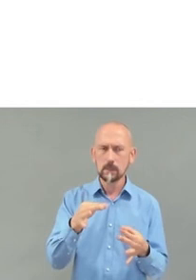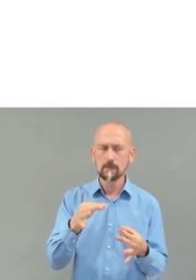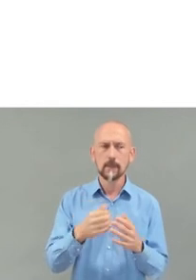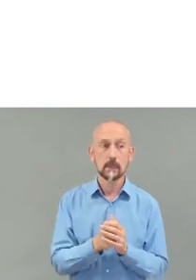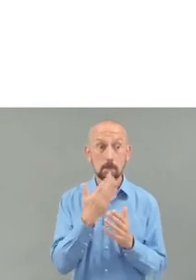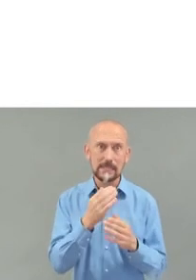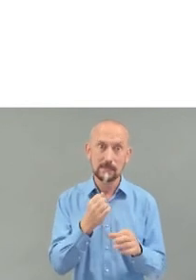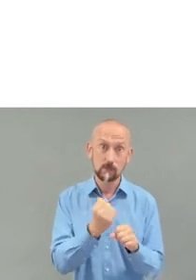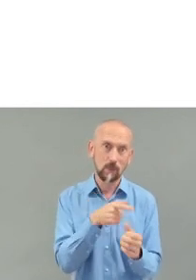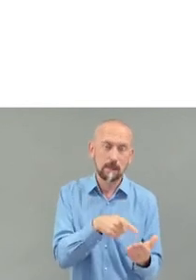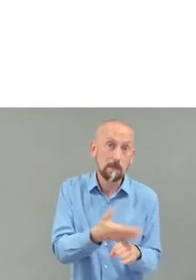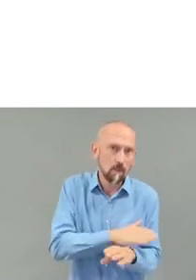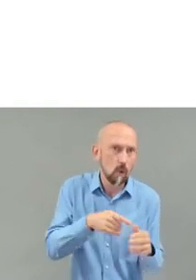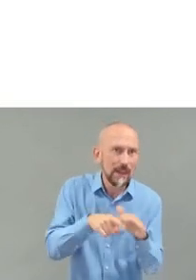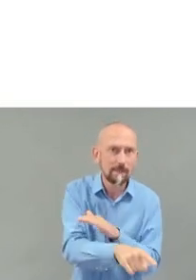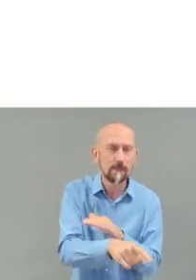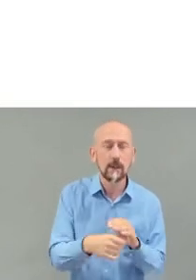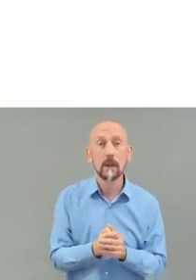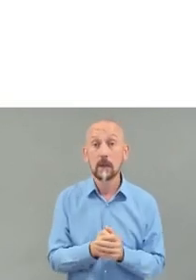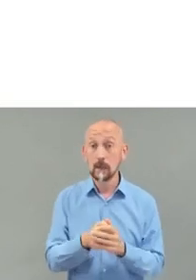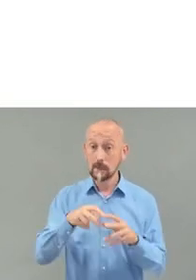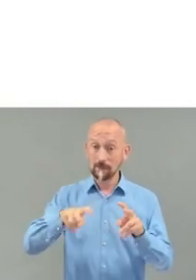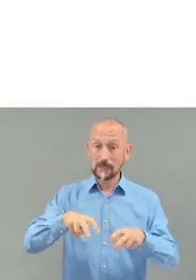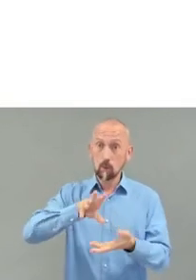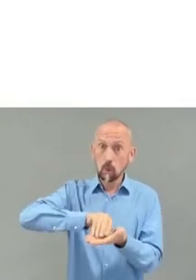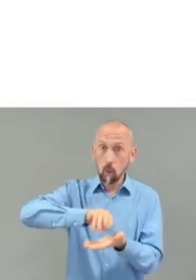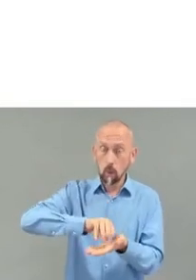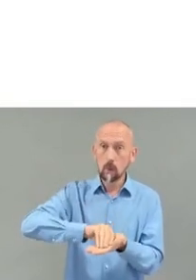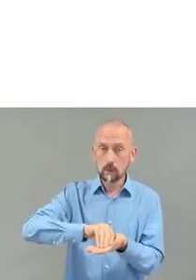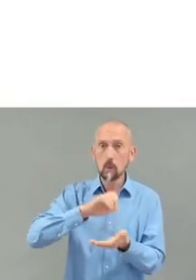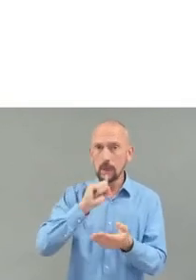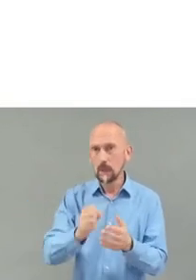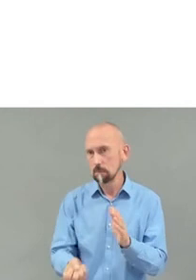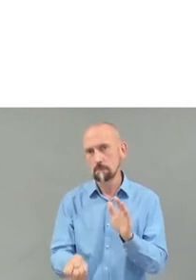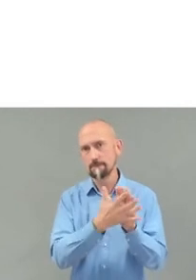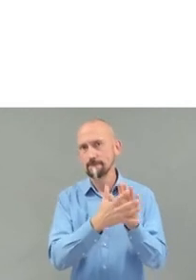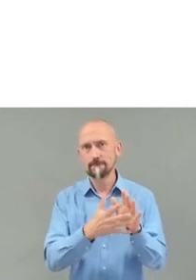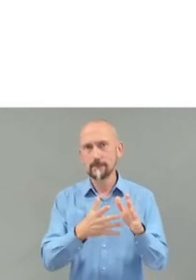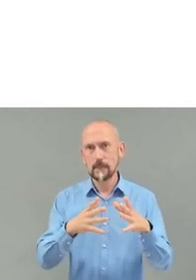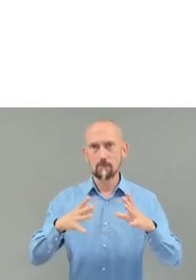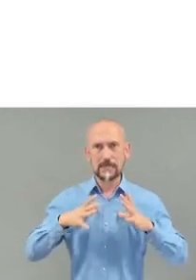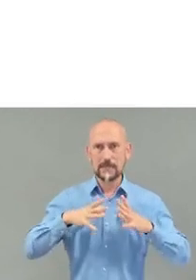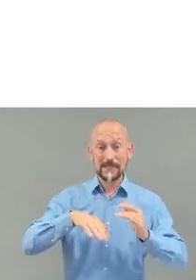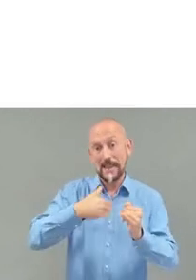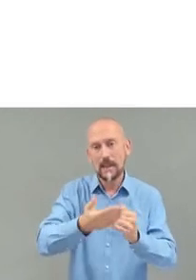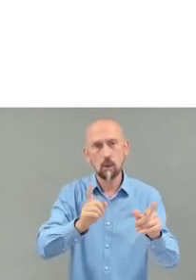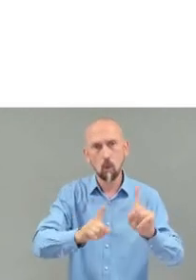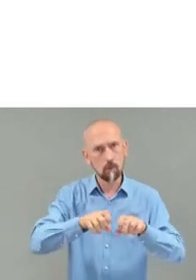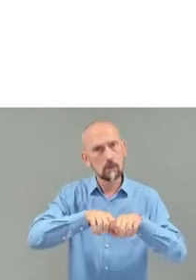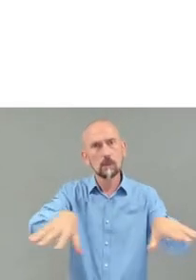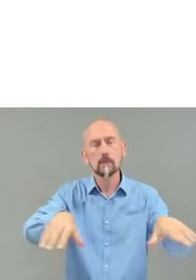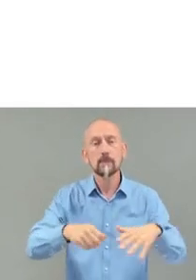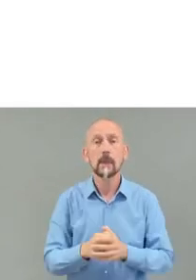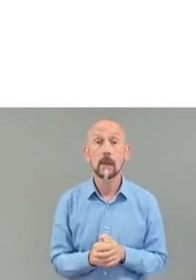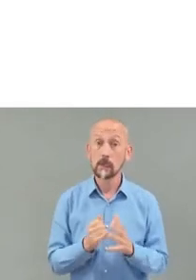of the session will be put up and will be available, I think, at the end of the conference. So for now, we're going to close for today. Thank